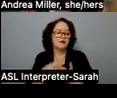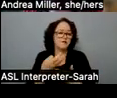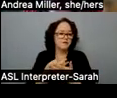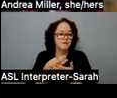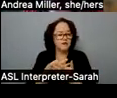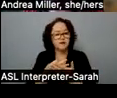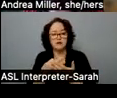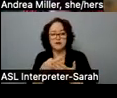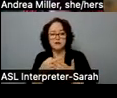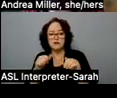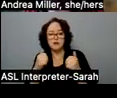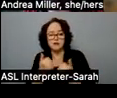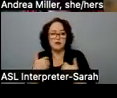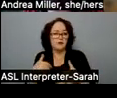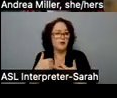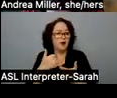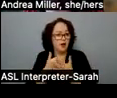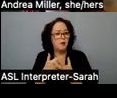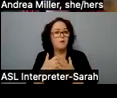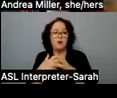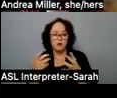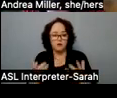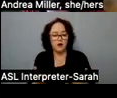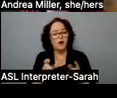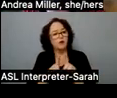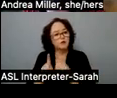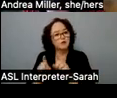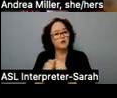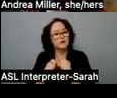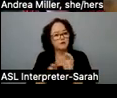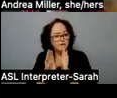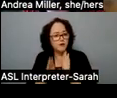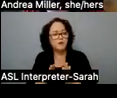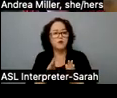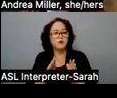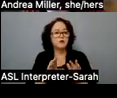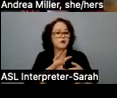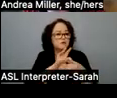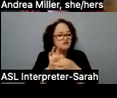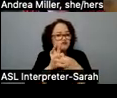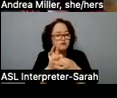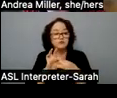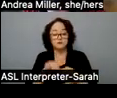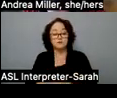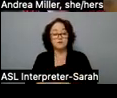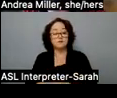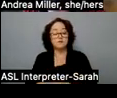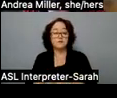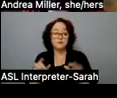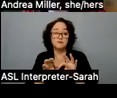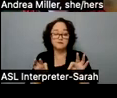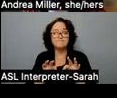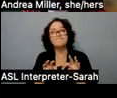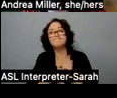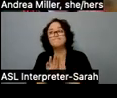along with some of the developers that we've worked with. In terms of the developer piece or the developer relationship, I think